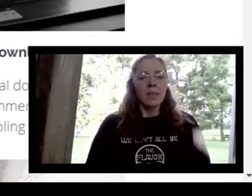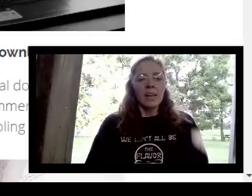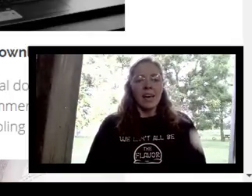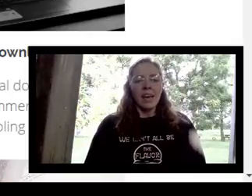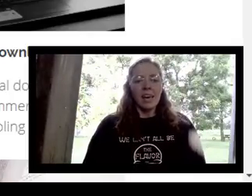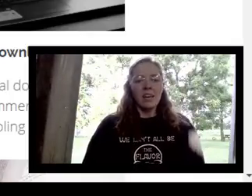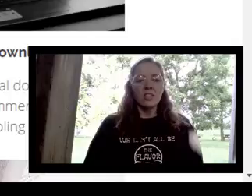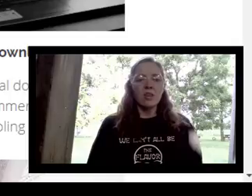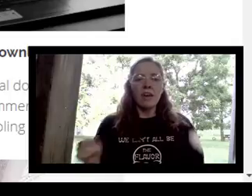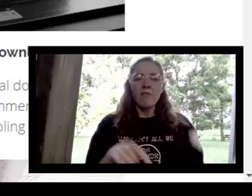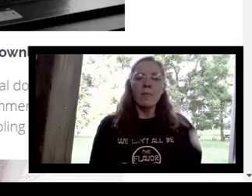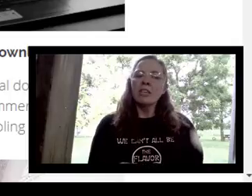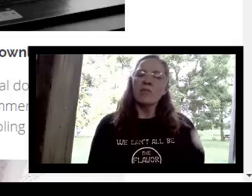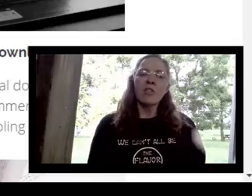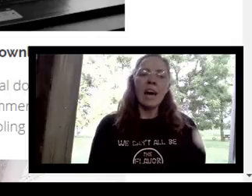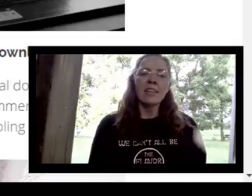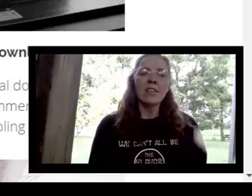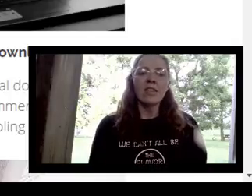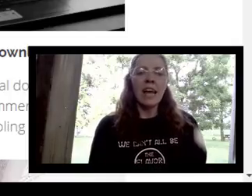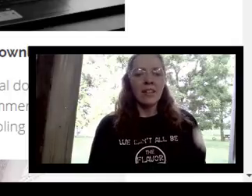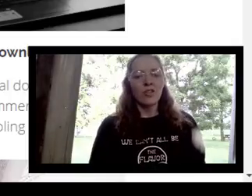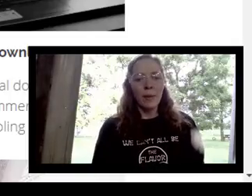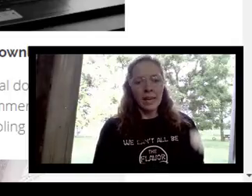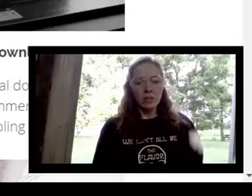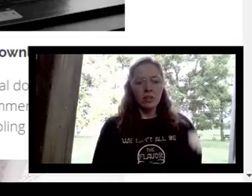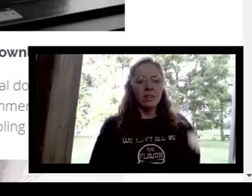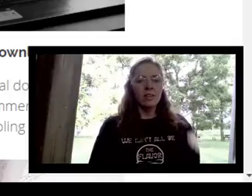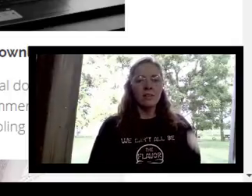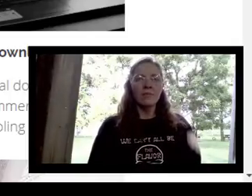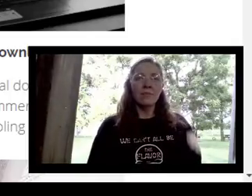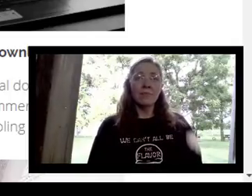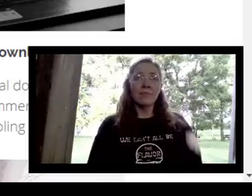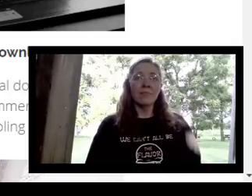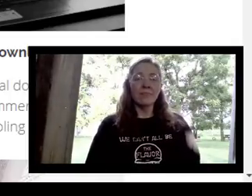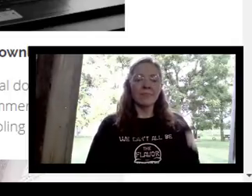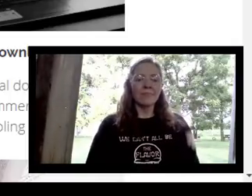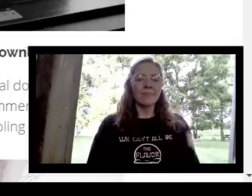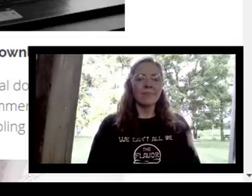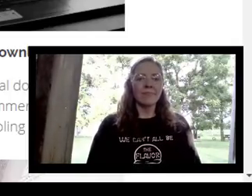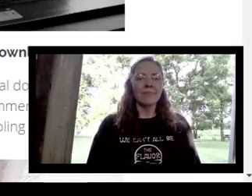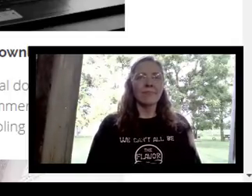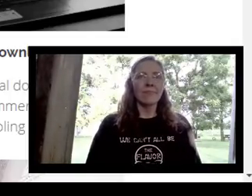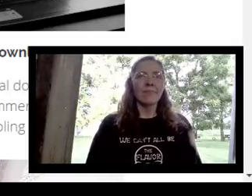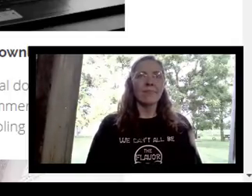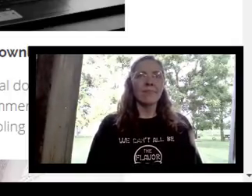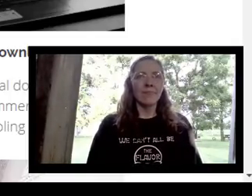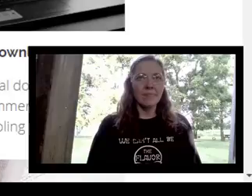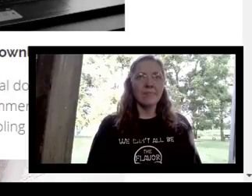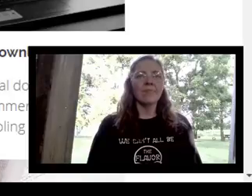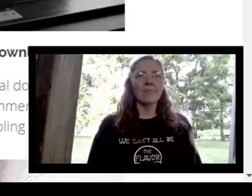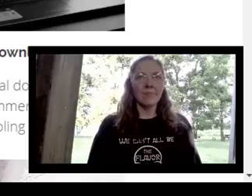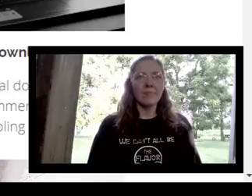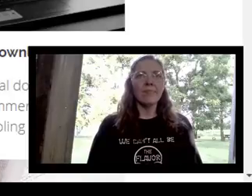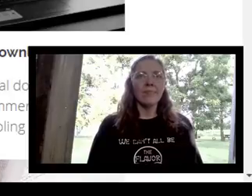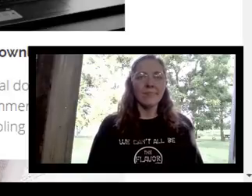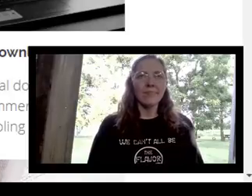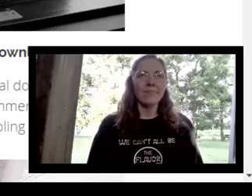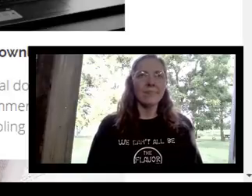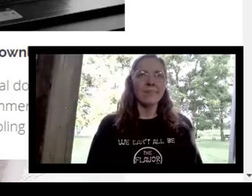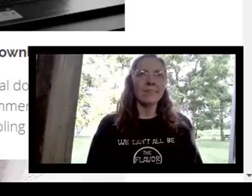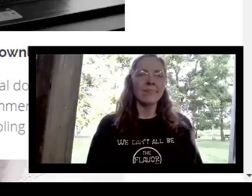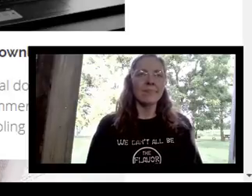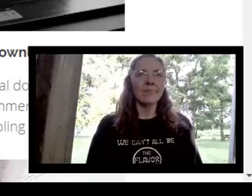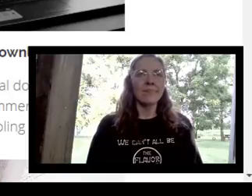now. And so the information for that is on the calendar page. I will be the conference demonstrator there. So I will be the main